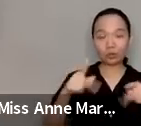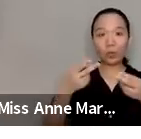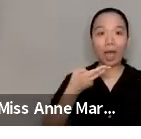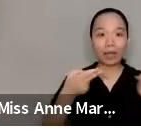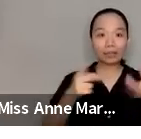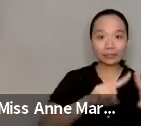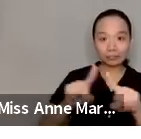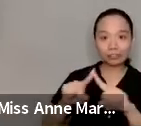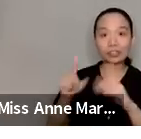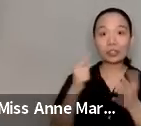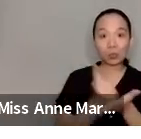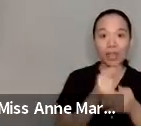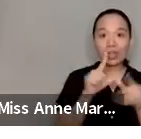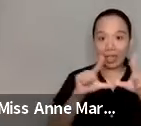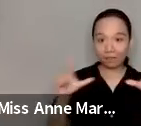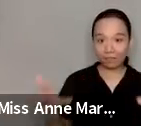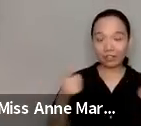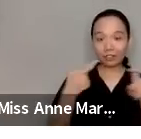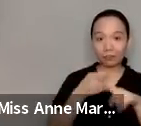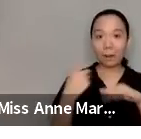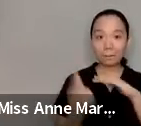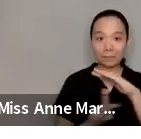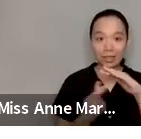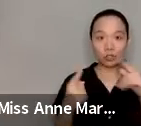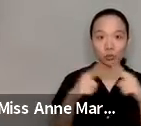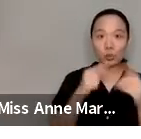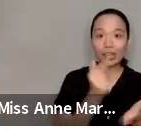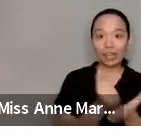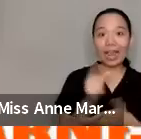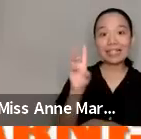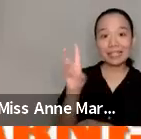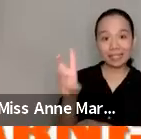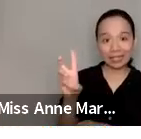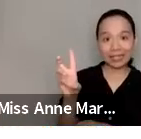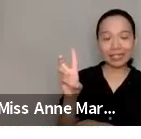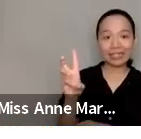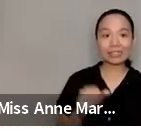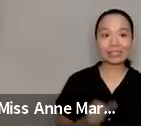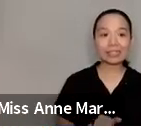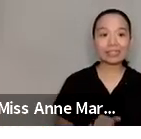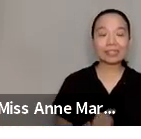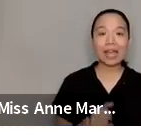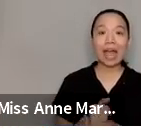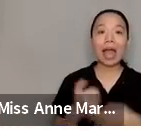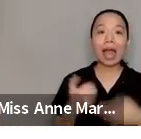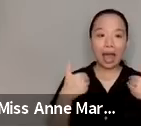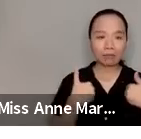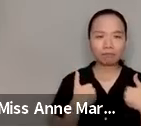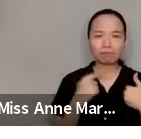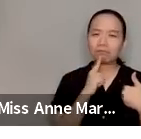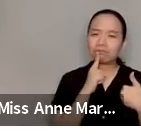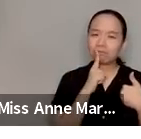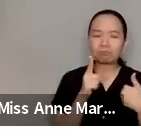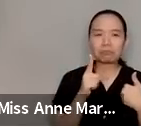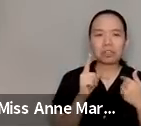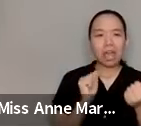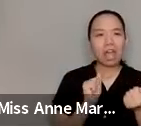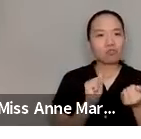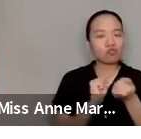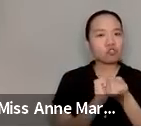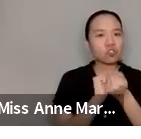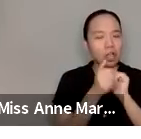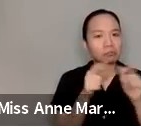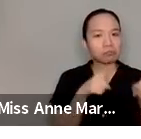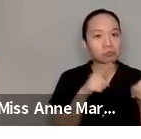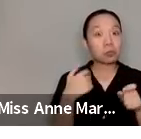several grade levels from kinder to grade 6. I had to quickly adjust As you